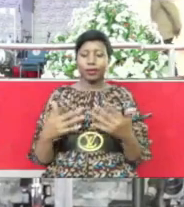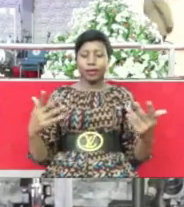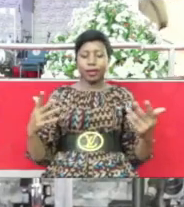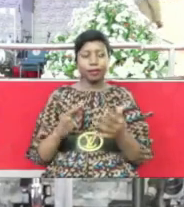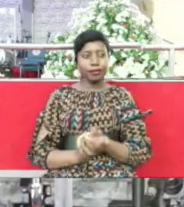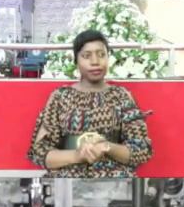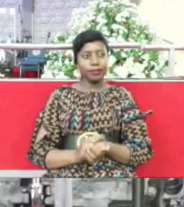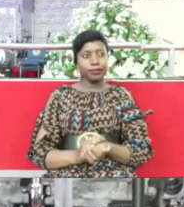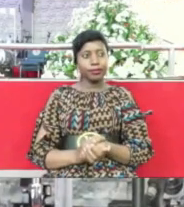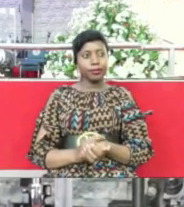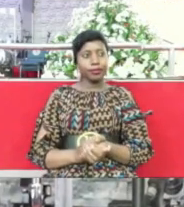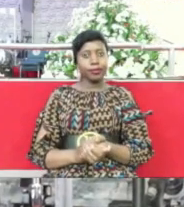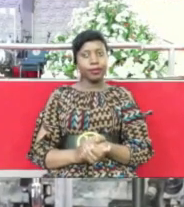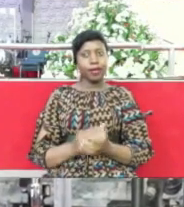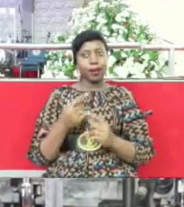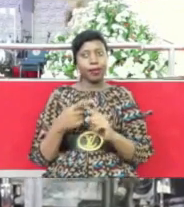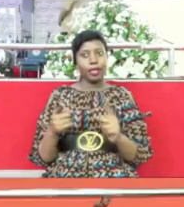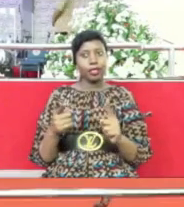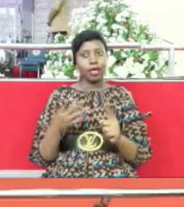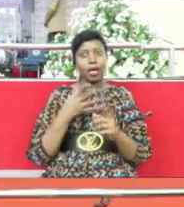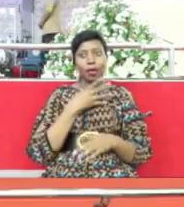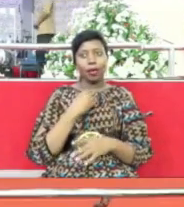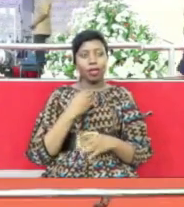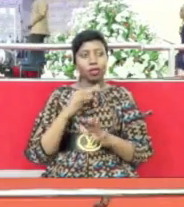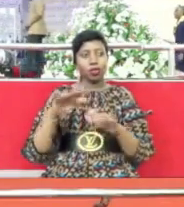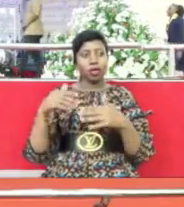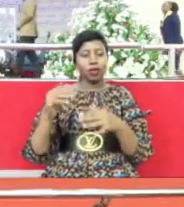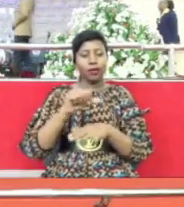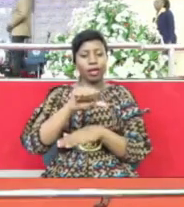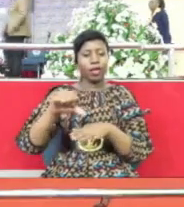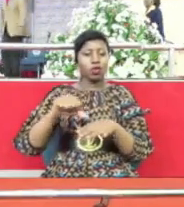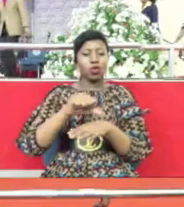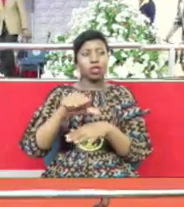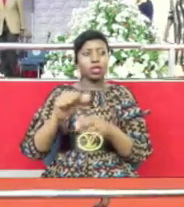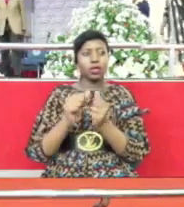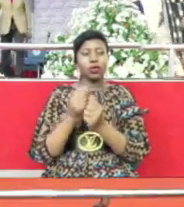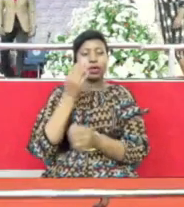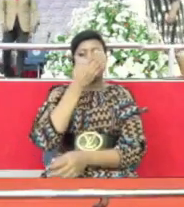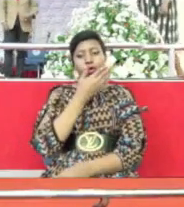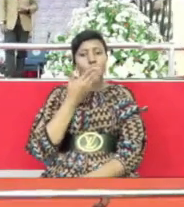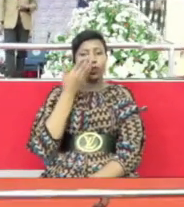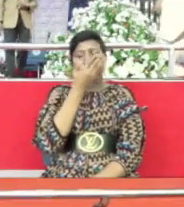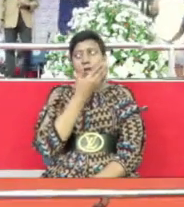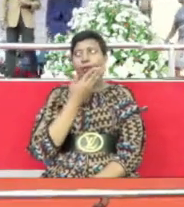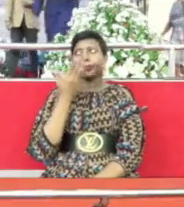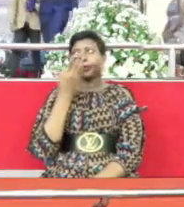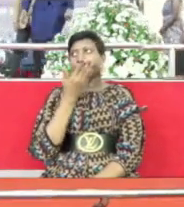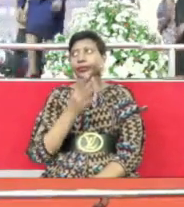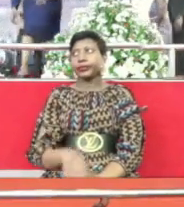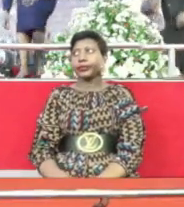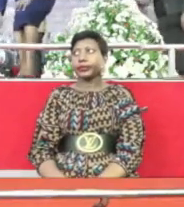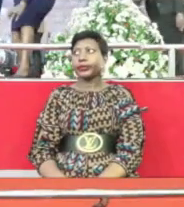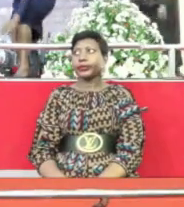But I want to release an anointing with this oil. There is a oil somewhere that sometimes I see. Nataka kuachilia upako fulani. And I